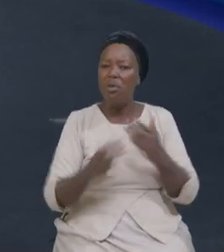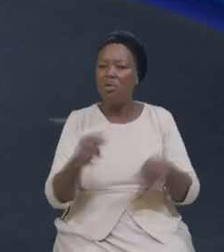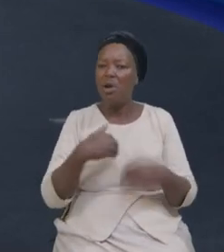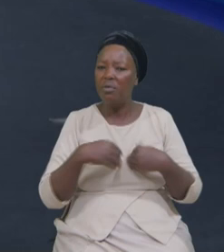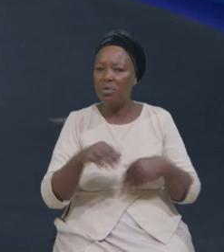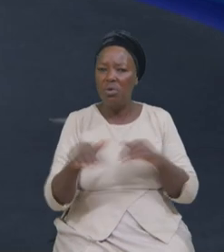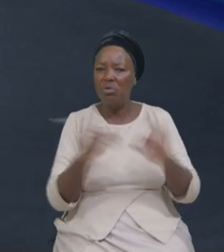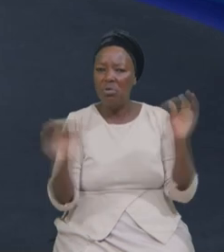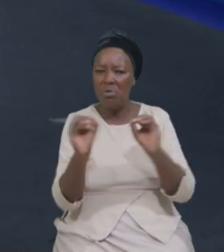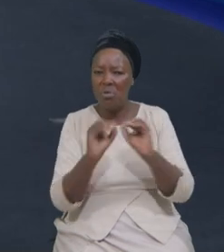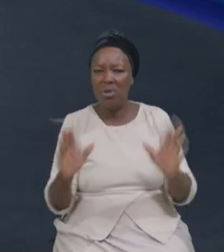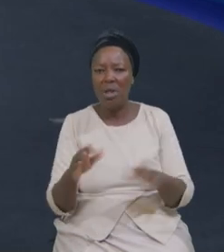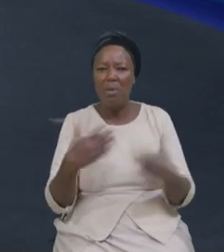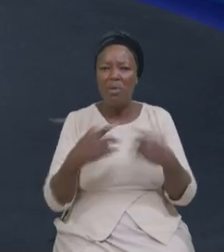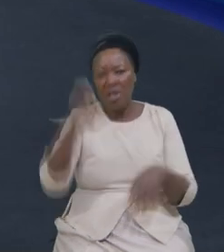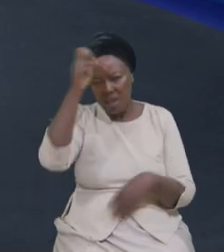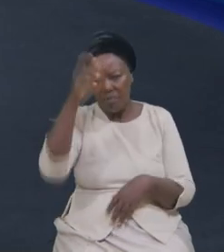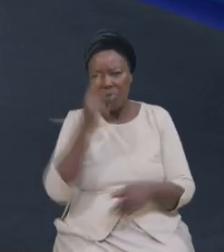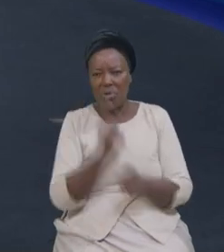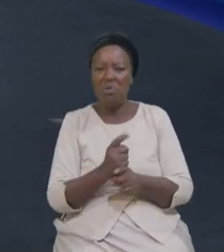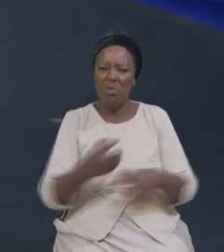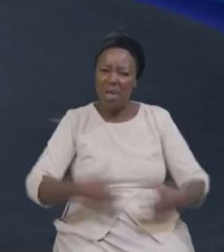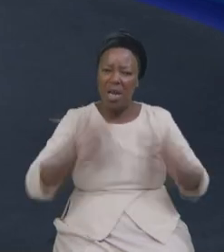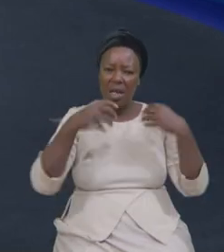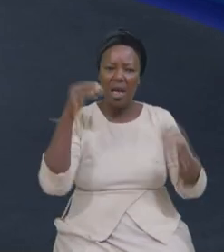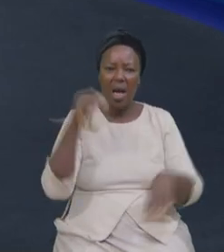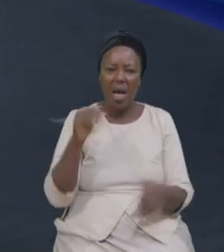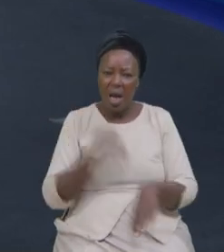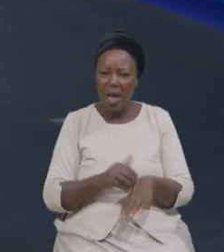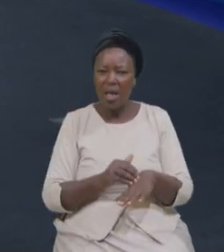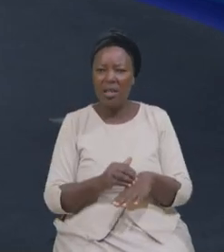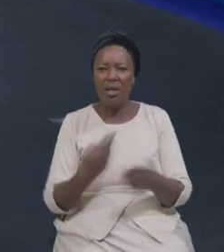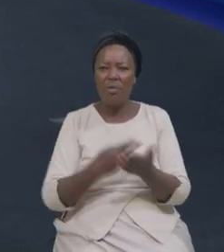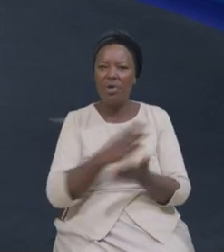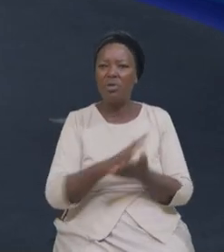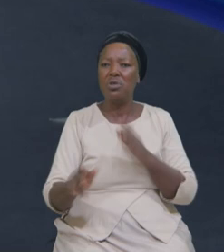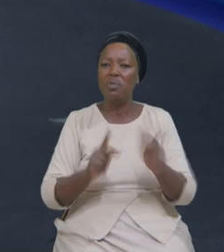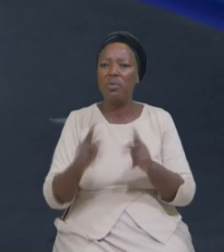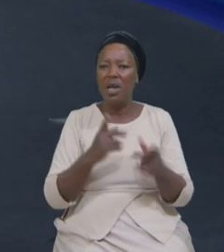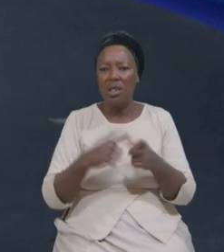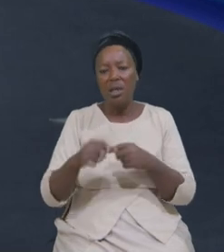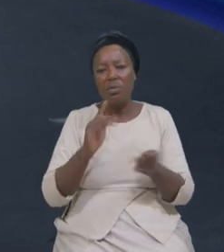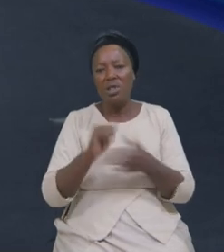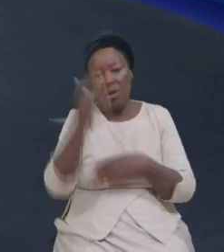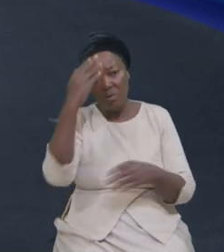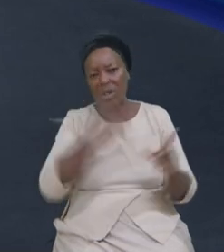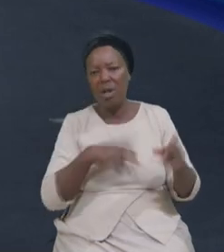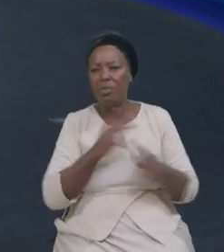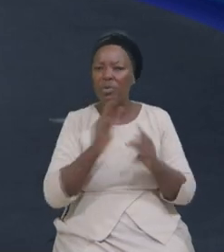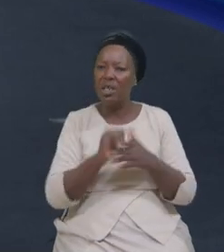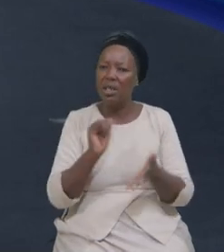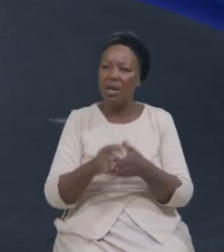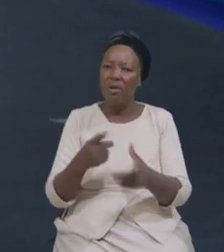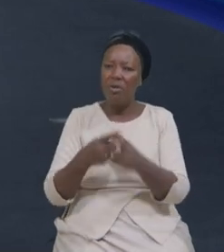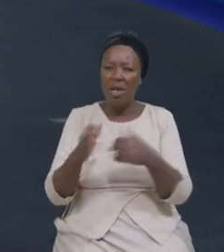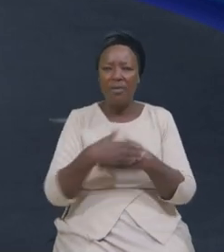just angry at righteous people, at the people who know the Lord like you know the Lord, and maybe at the people who are running after God, and